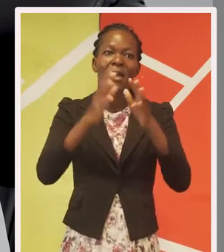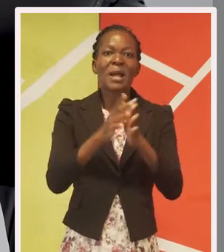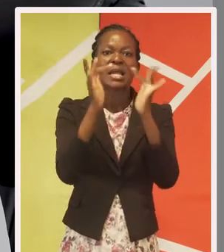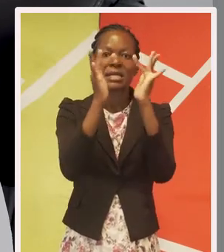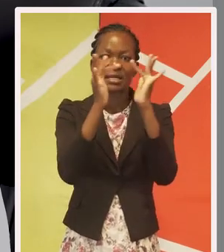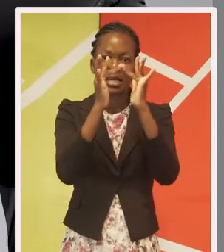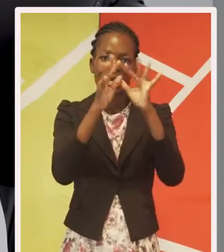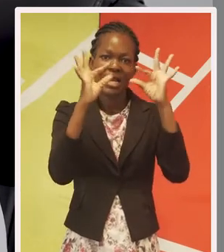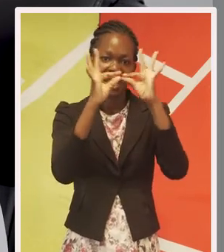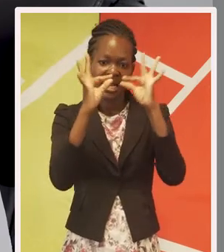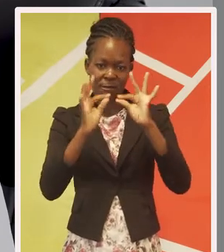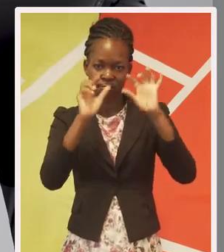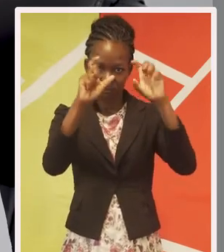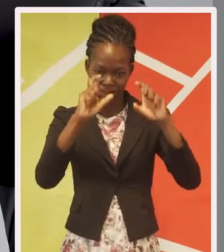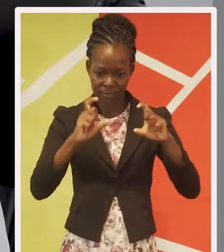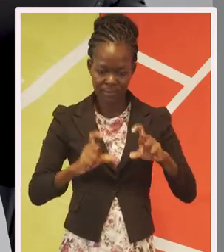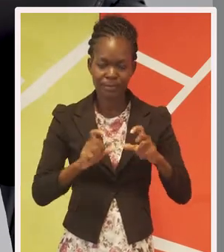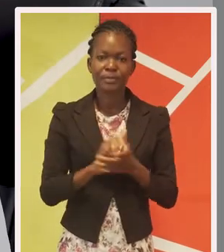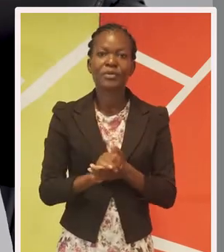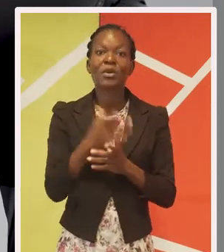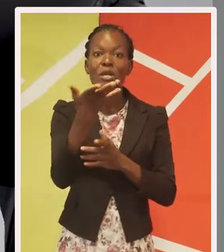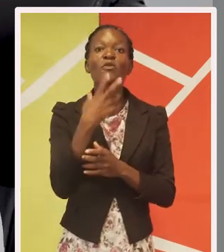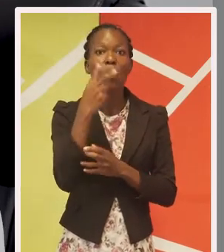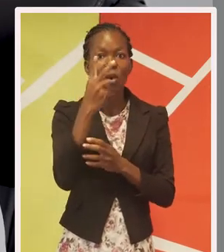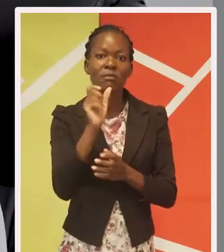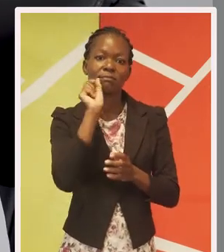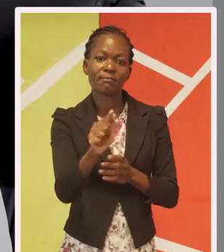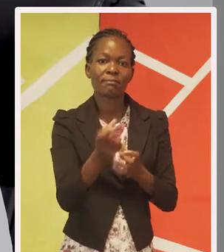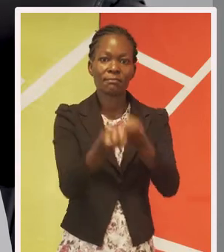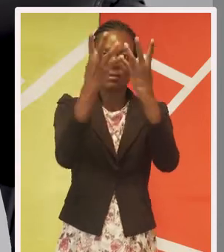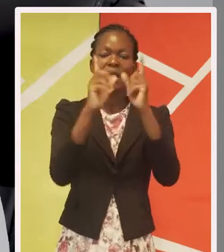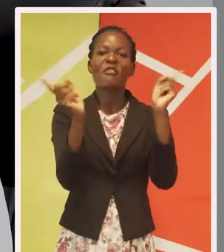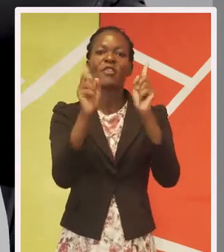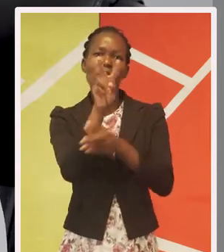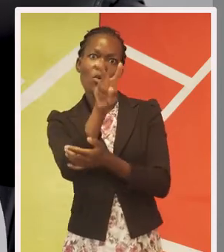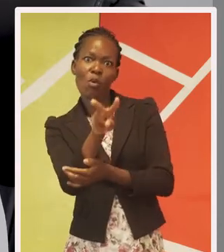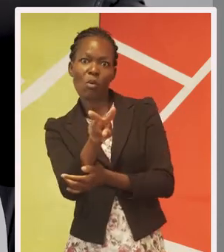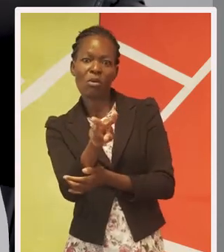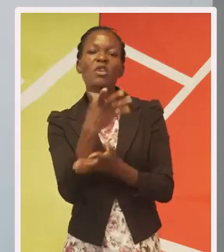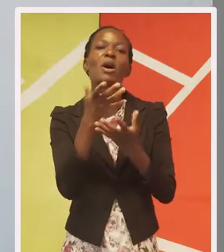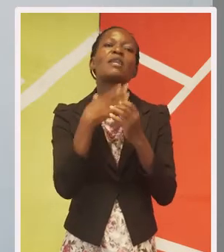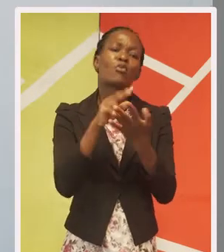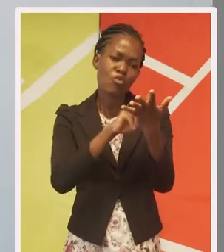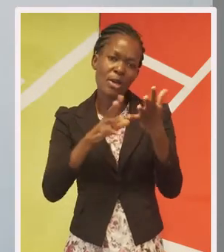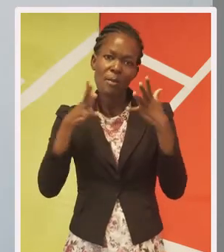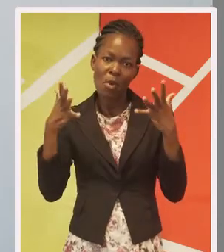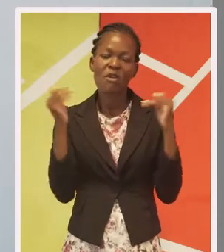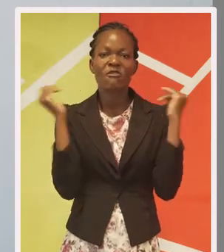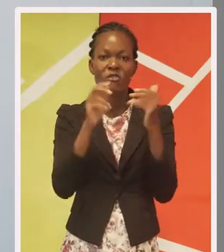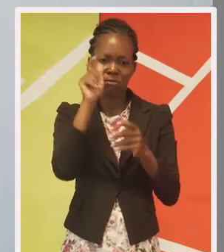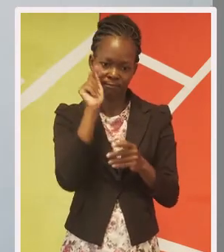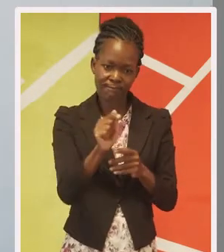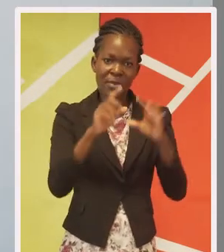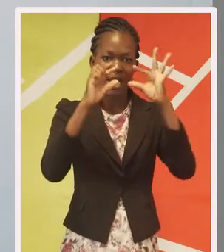so you can really read further on the issues, as these videos were very short. So we want you guys to read more, and the links